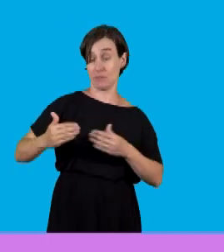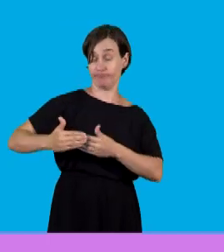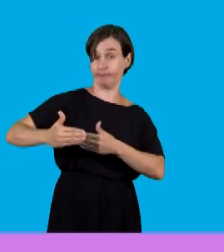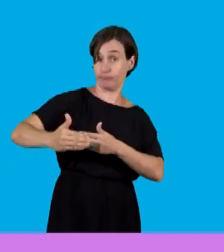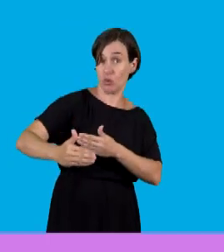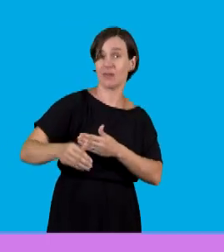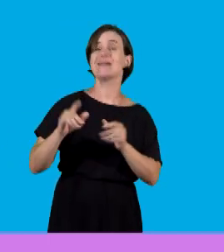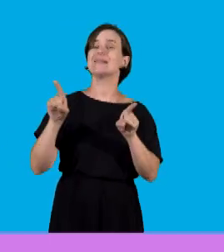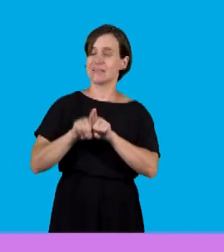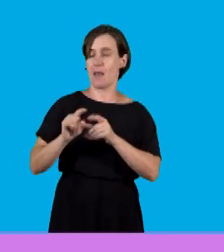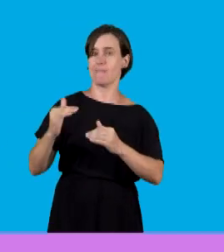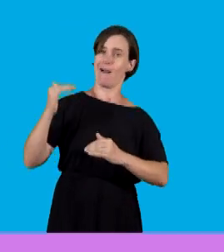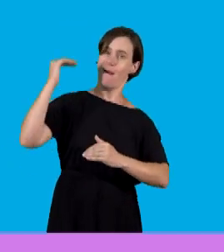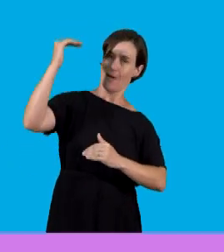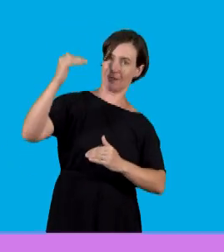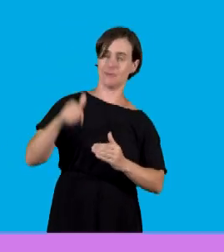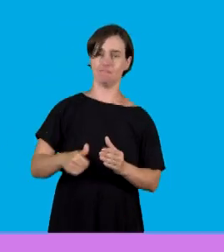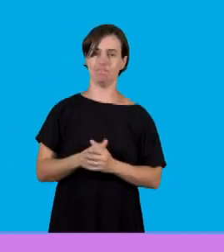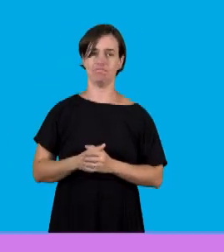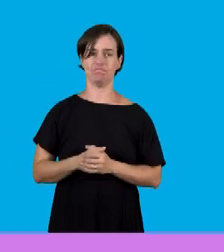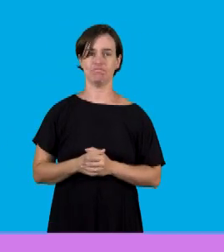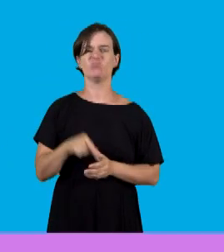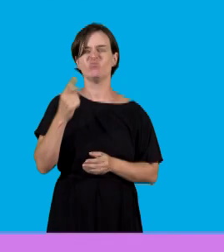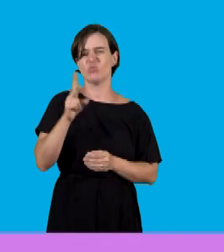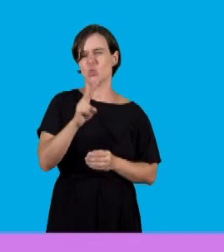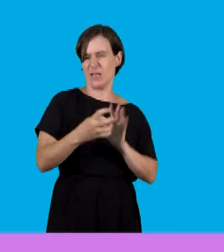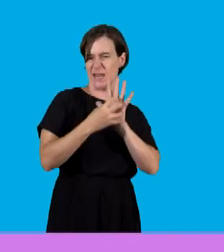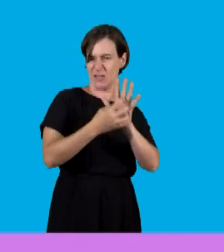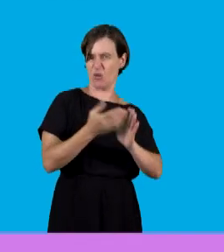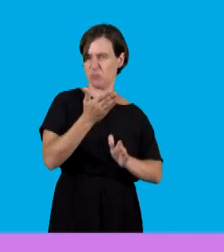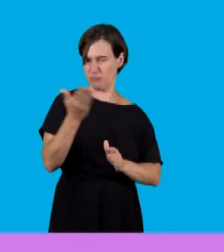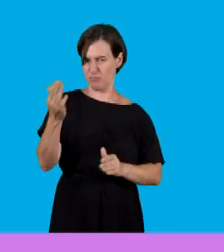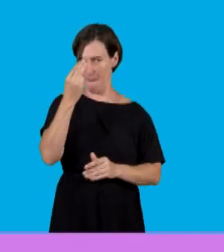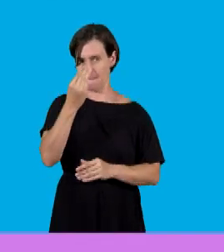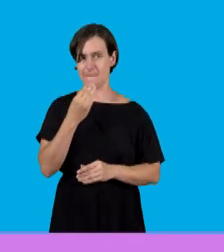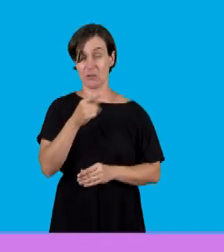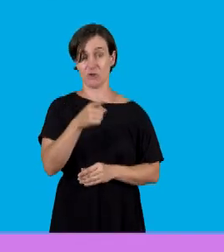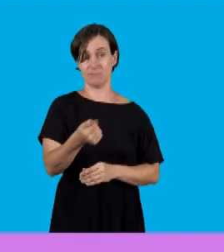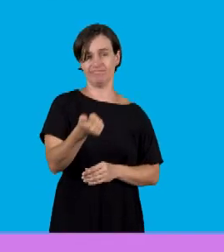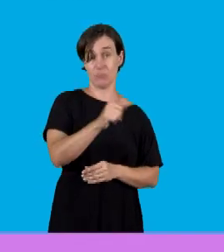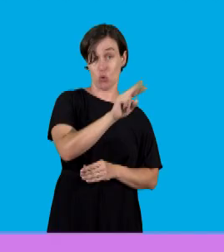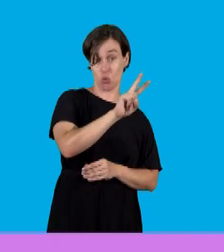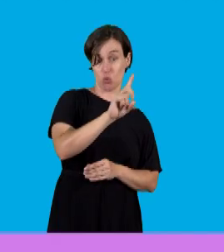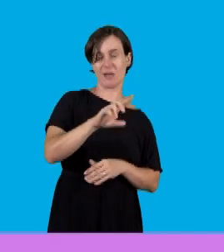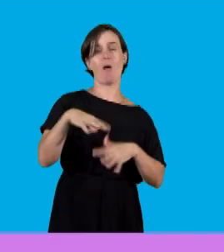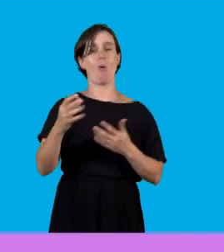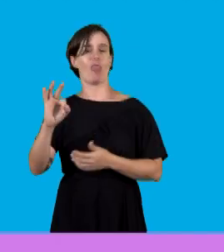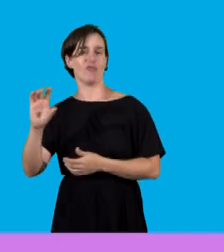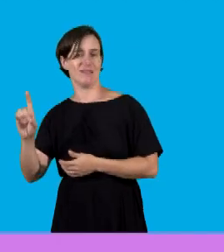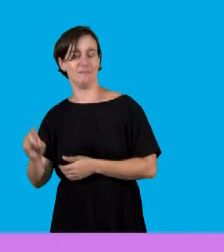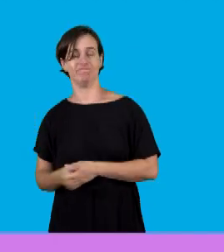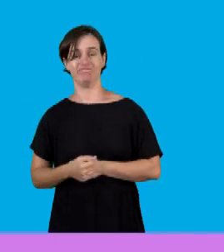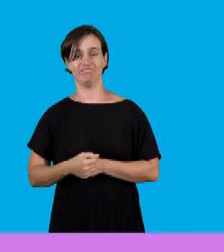of the length, the width or breadth, and also the height. This is an example of the dimensions with the different two